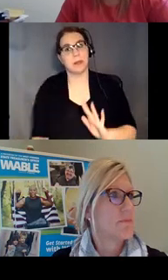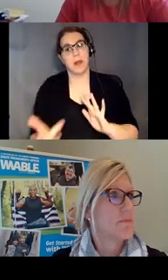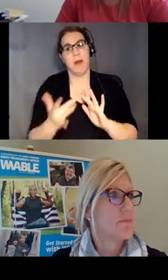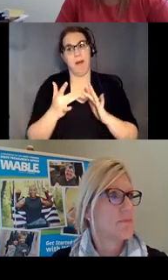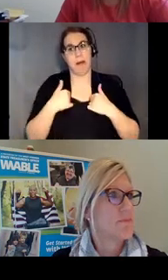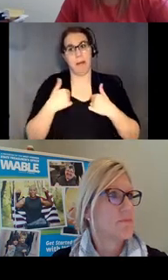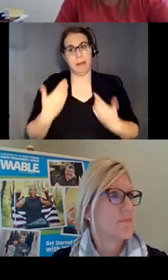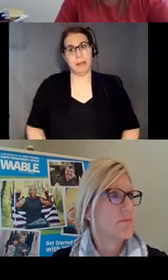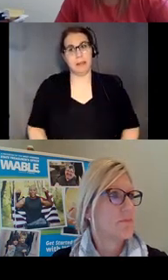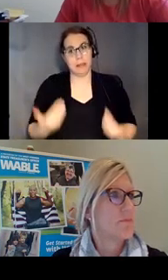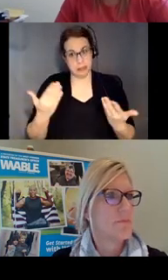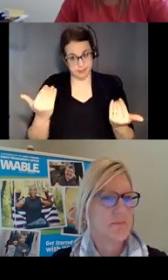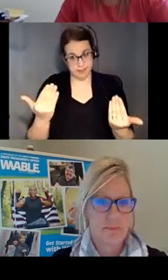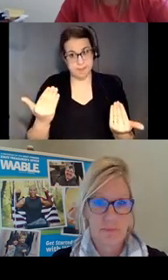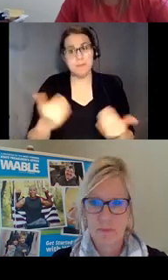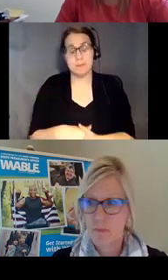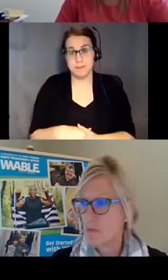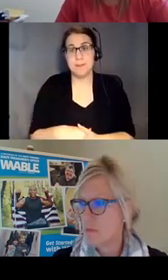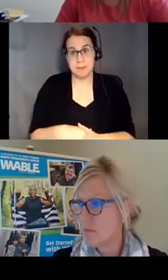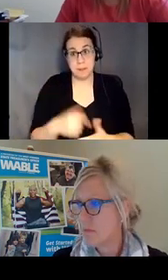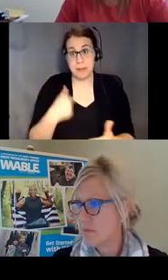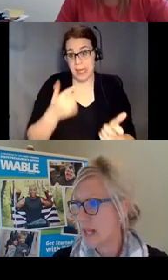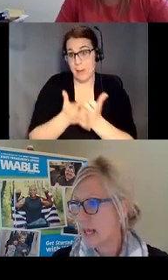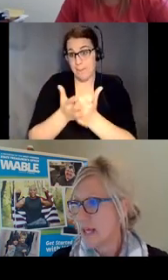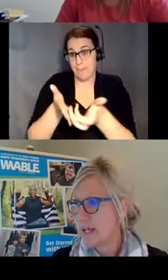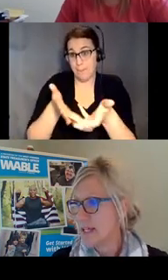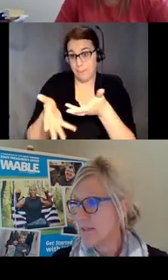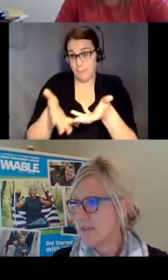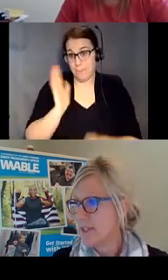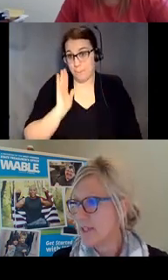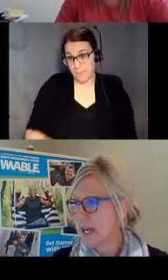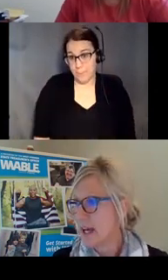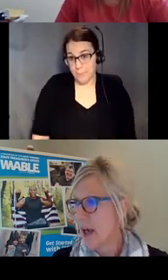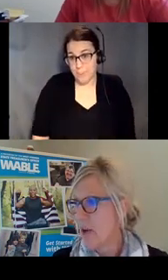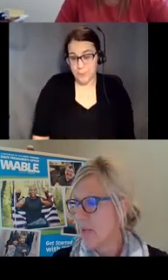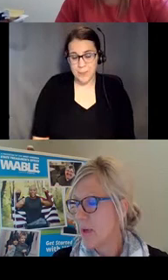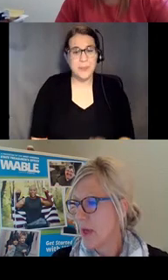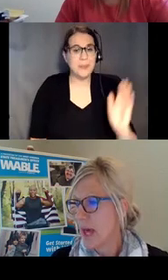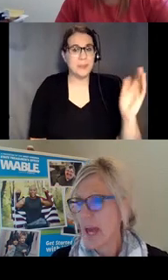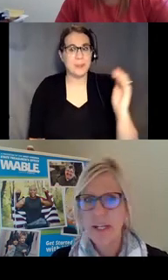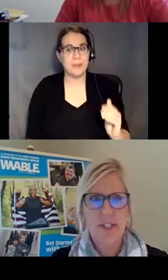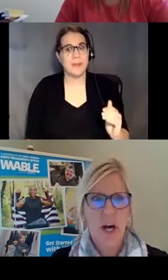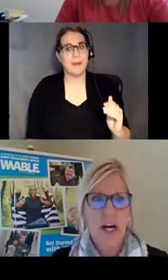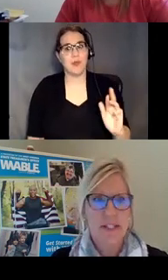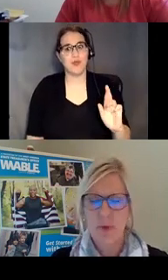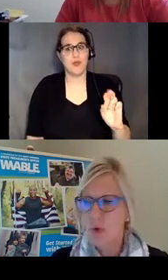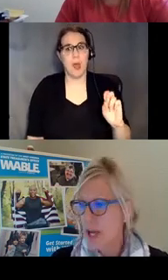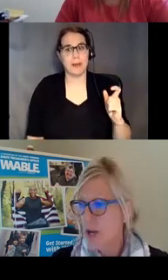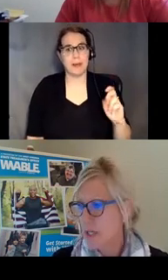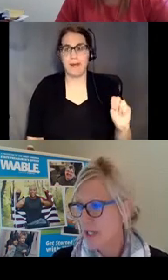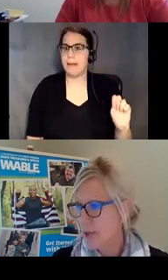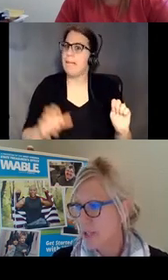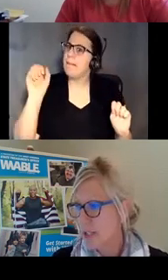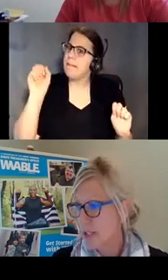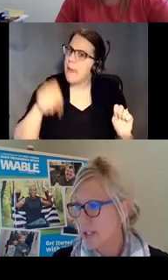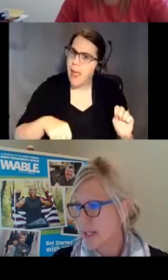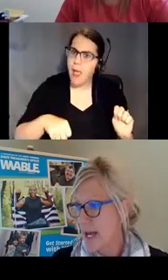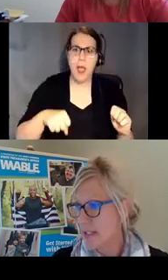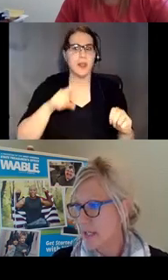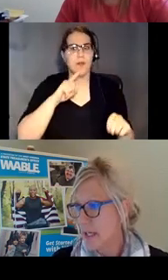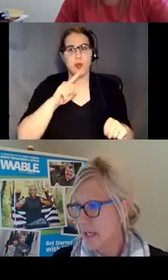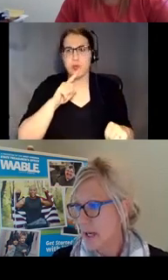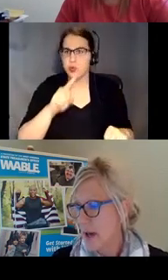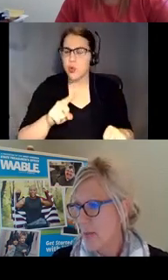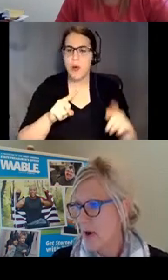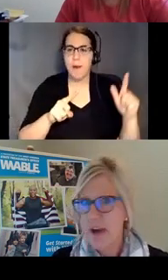contact information to get that information. Yeah, definitely. Anna's got some great resources